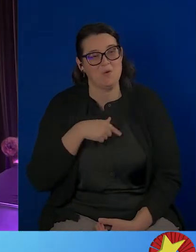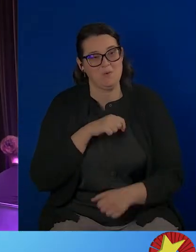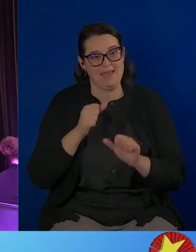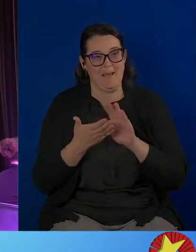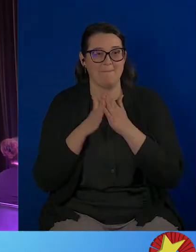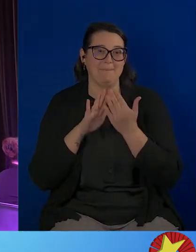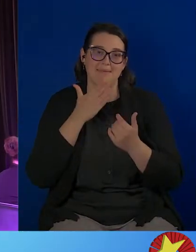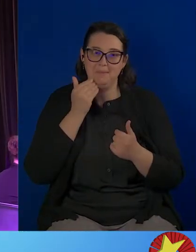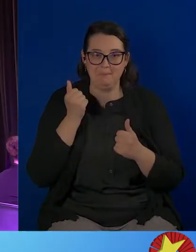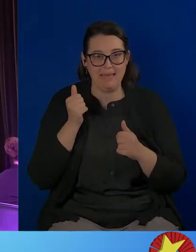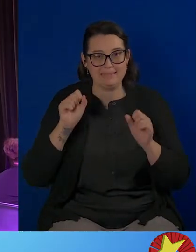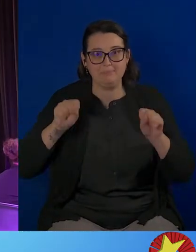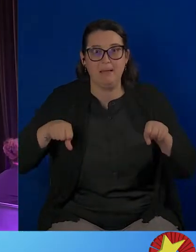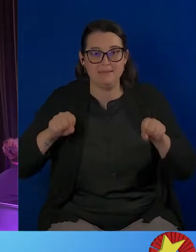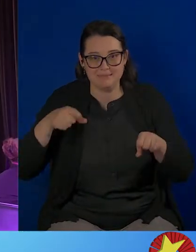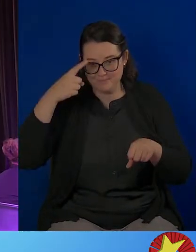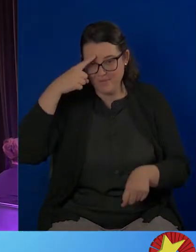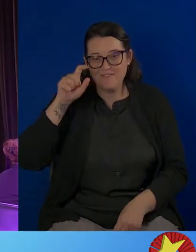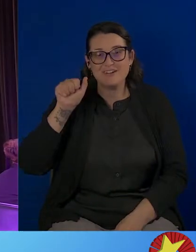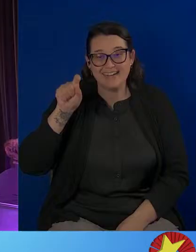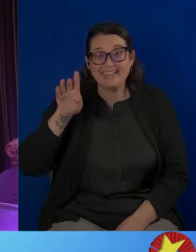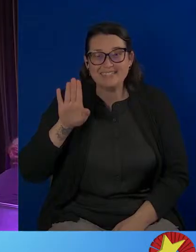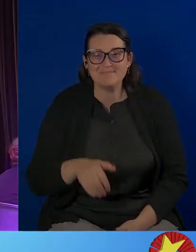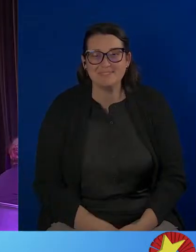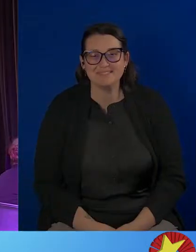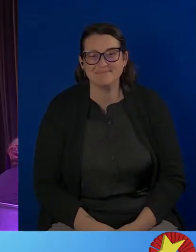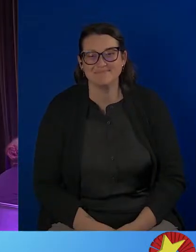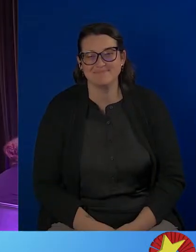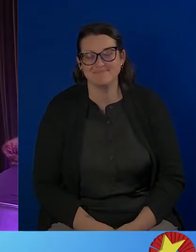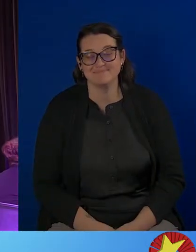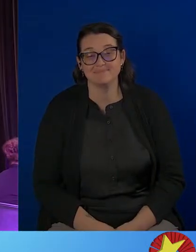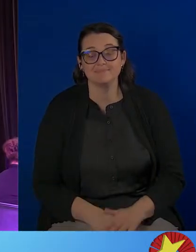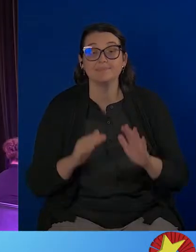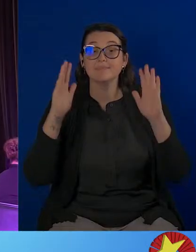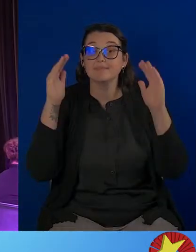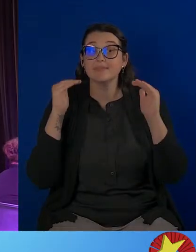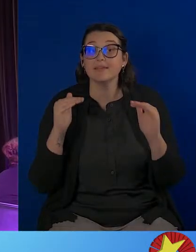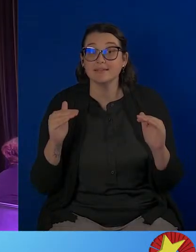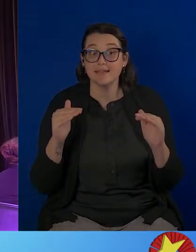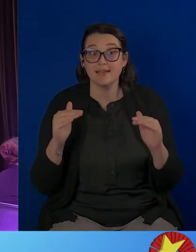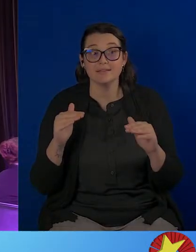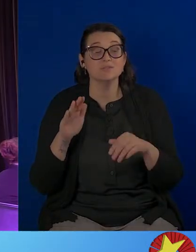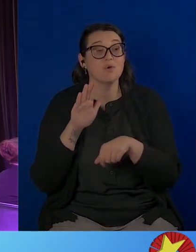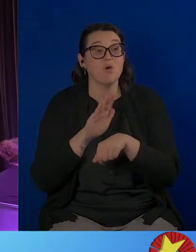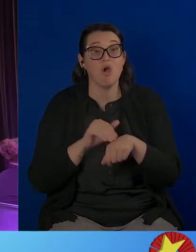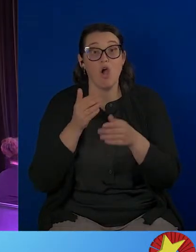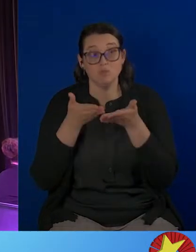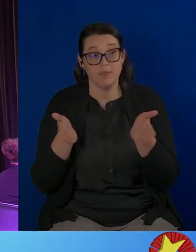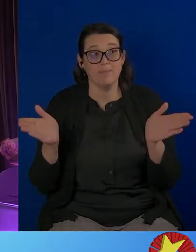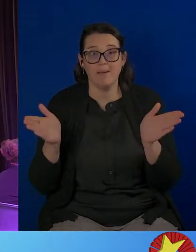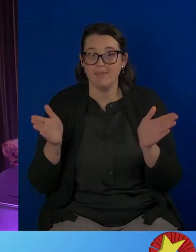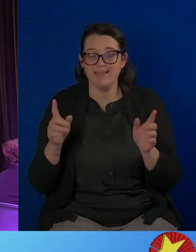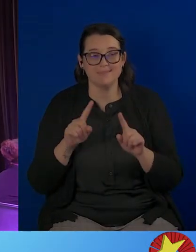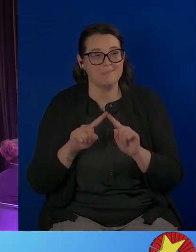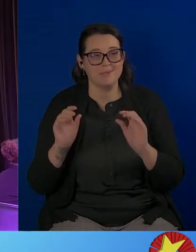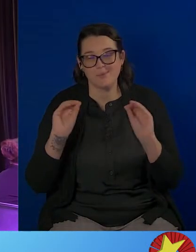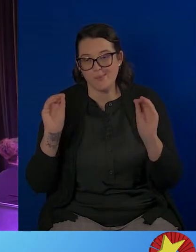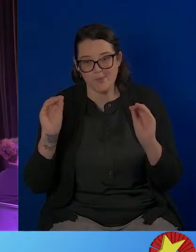for ASDB. The next item is a call to the public, and we've had no public comments